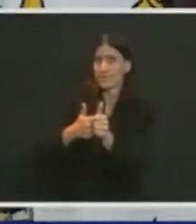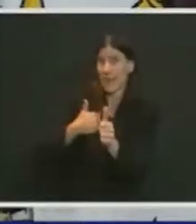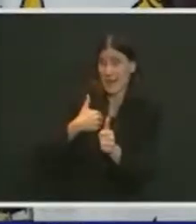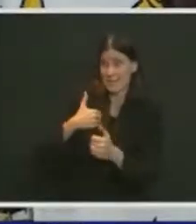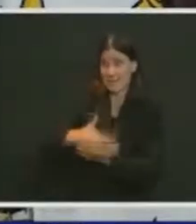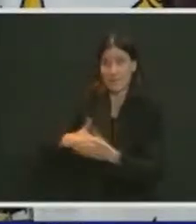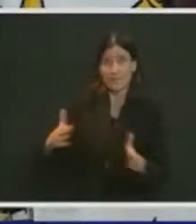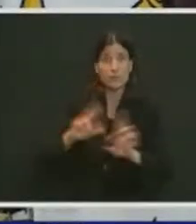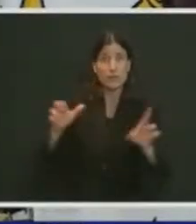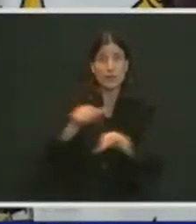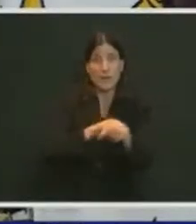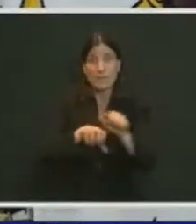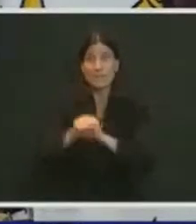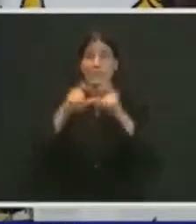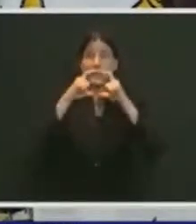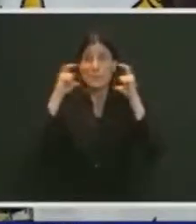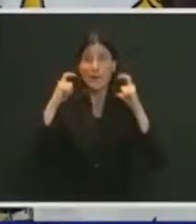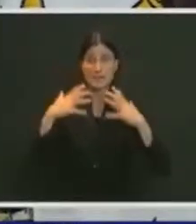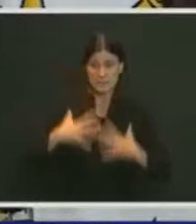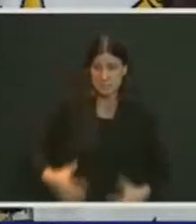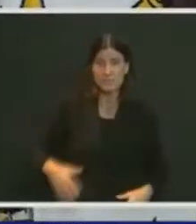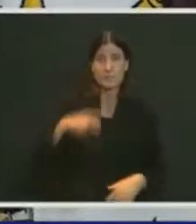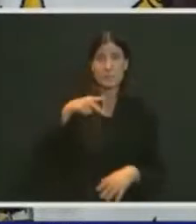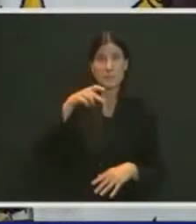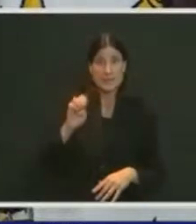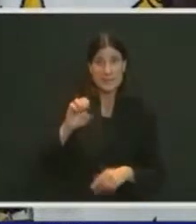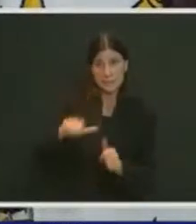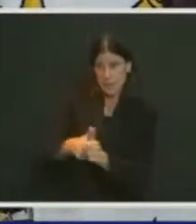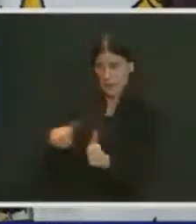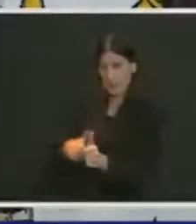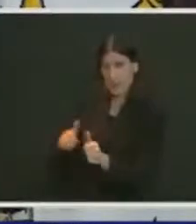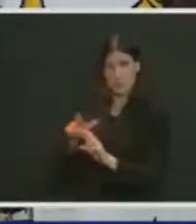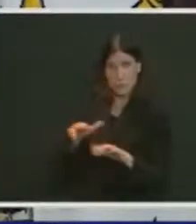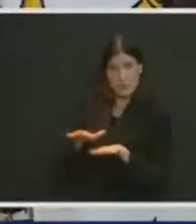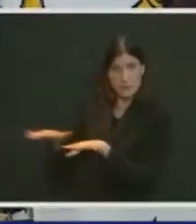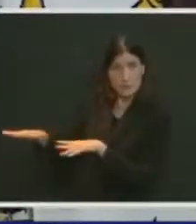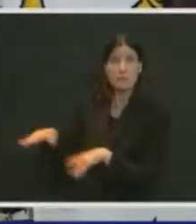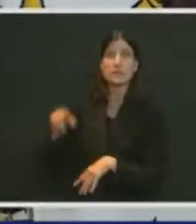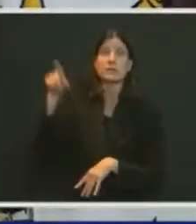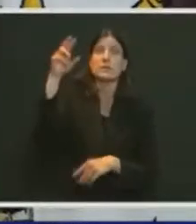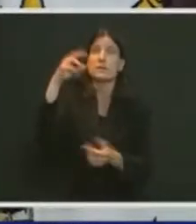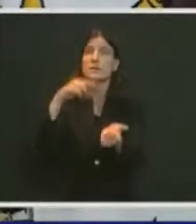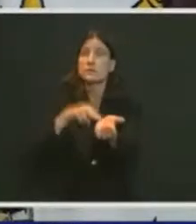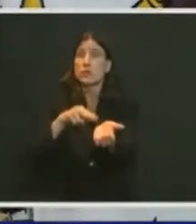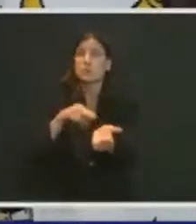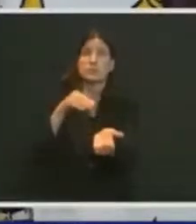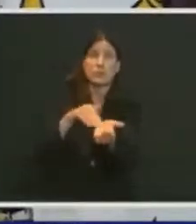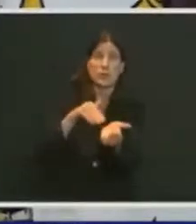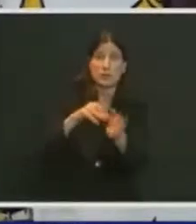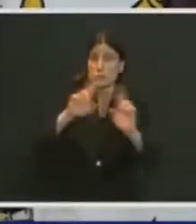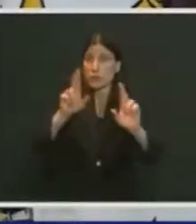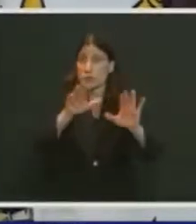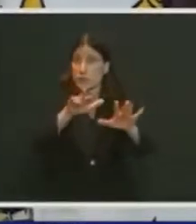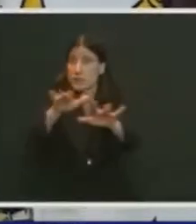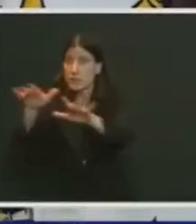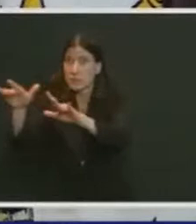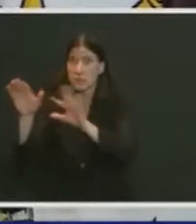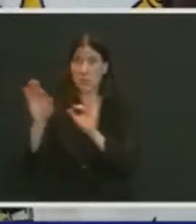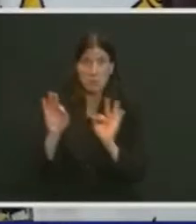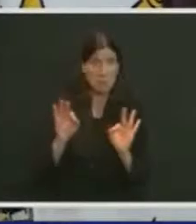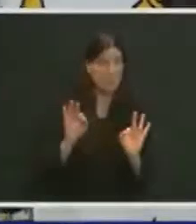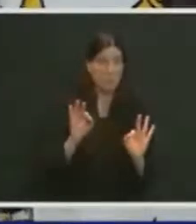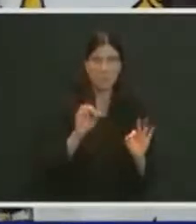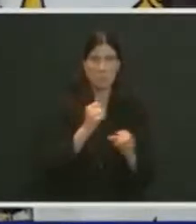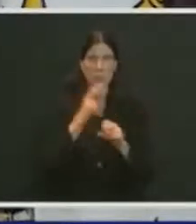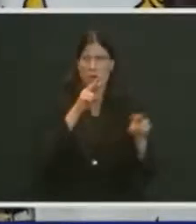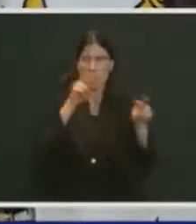in good shape, and we're going to continue to make sure that that is the case. I will